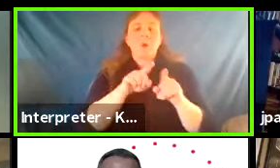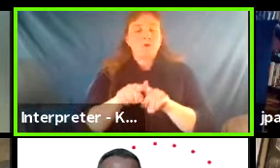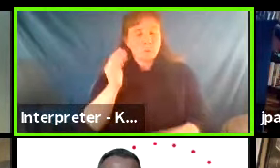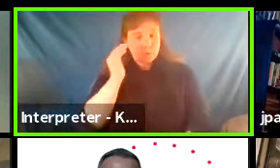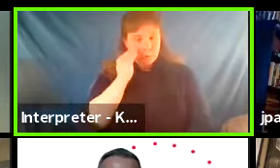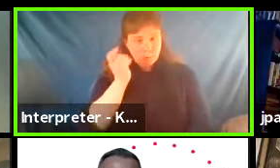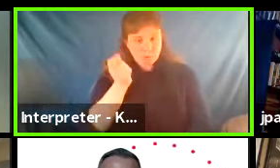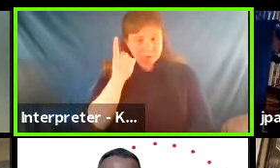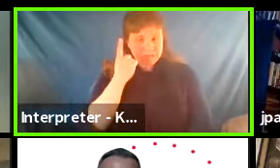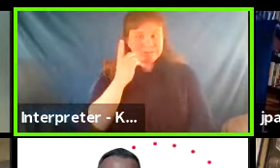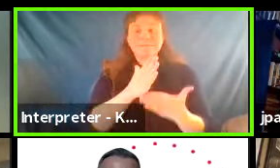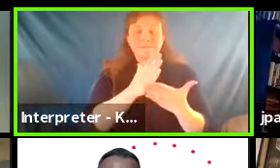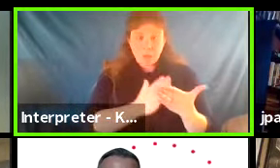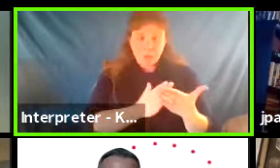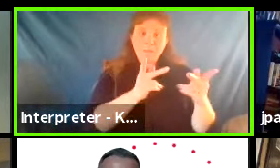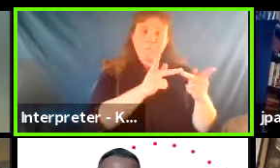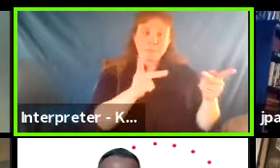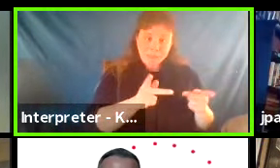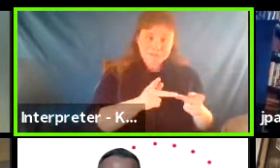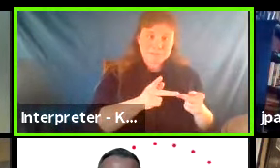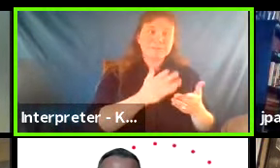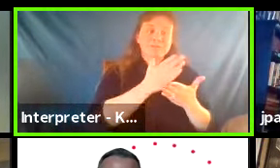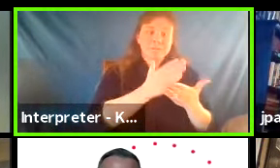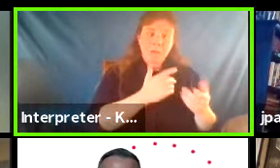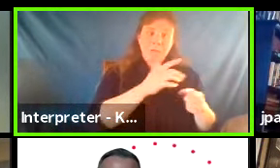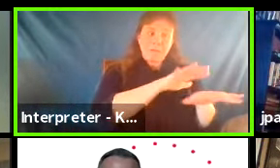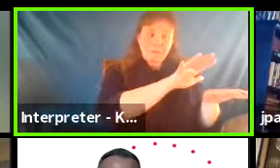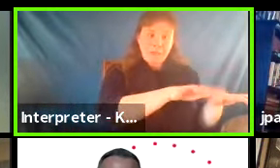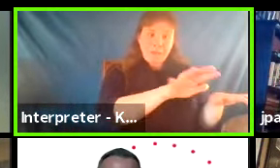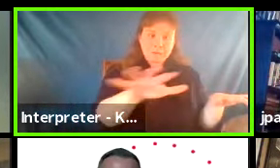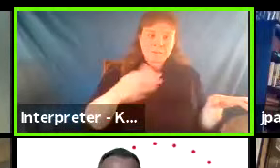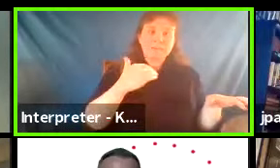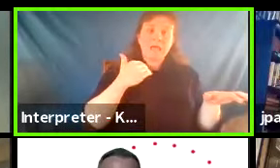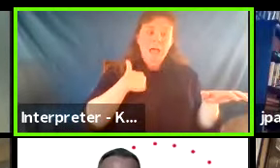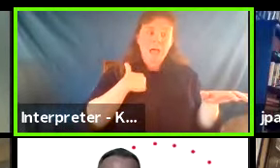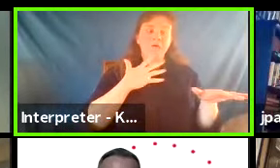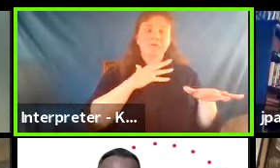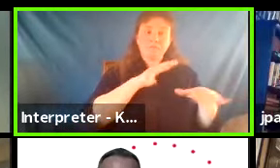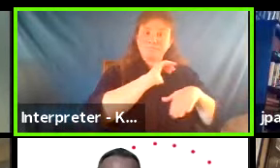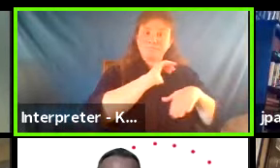jurisdictions and places that have, some things set up now for teachers, for farm workers.